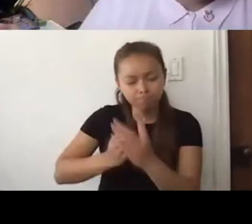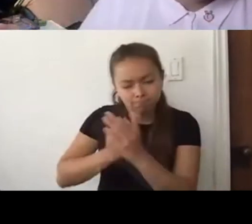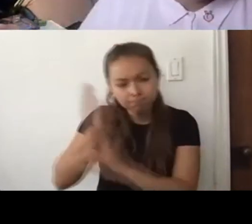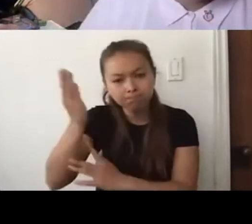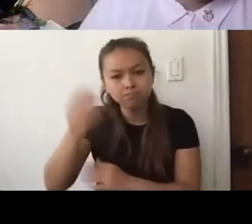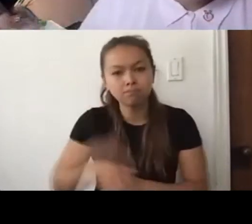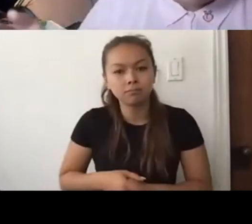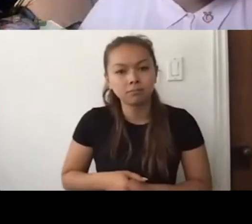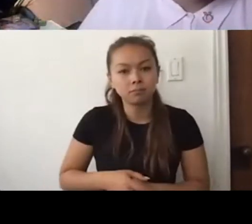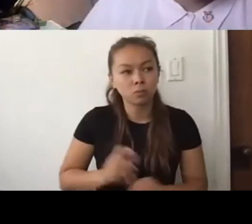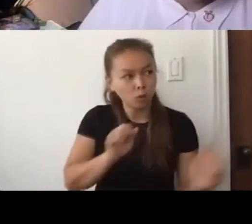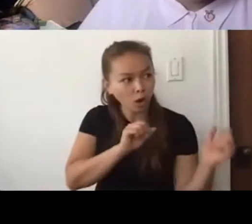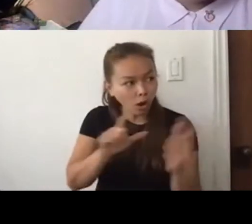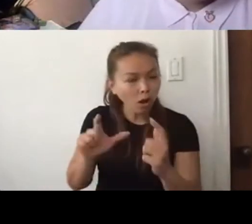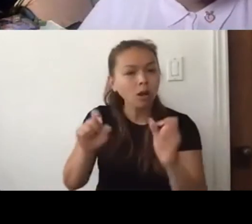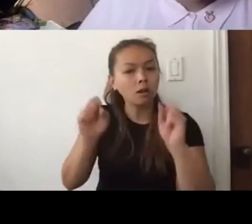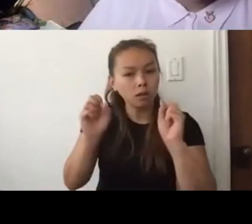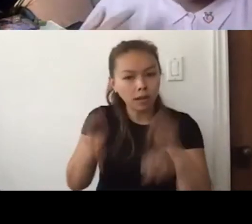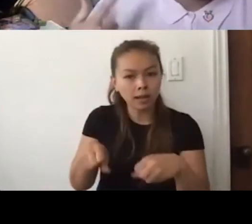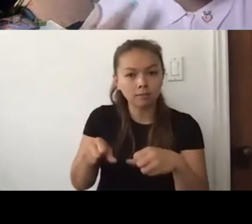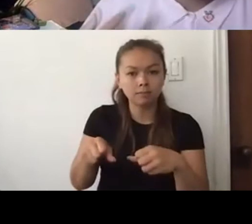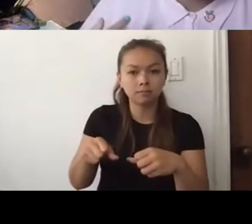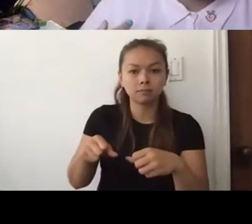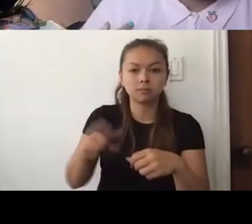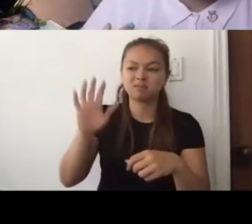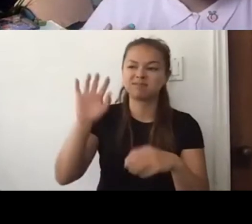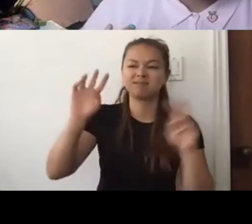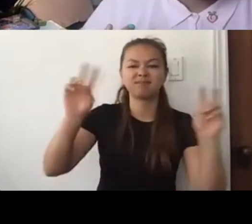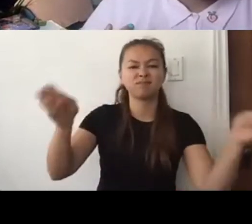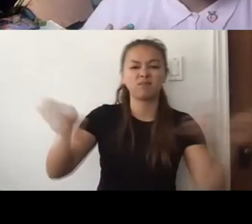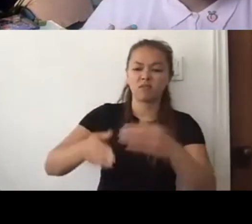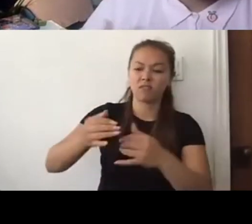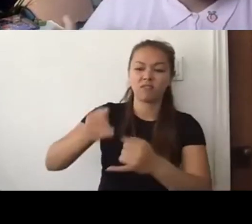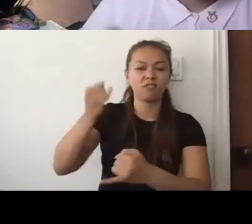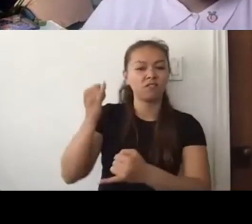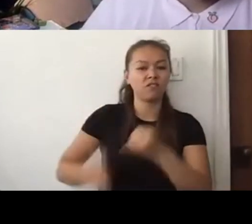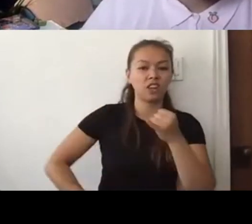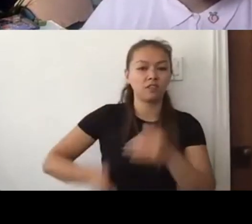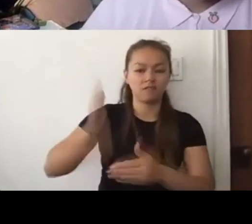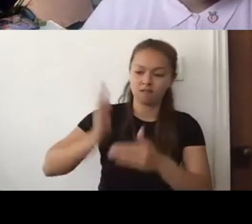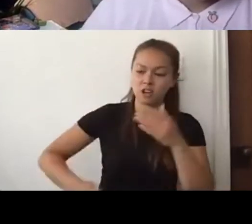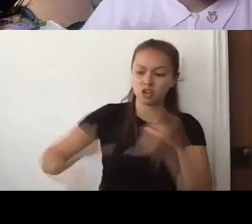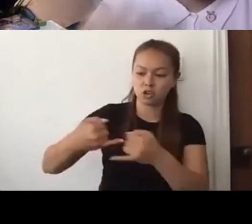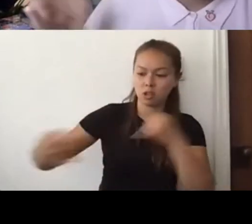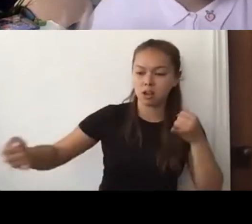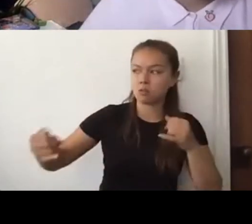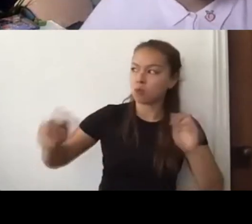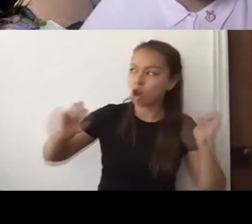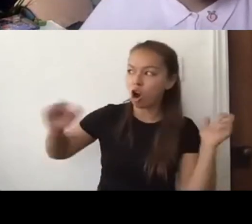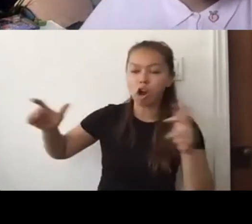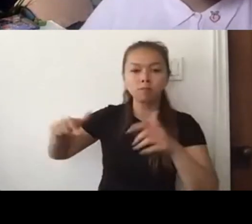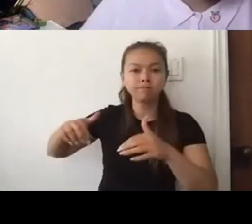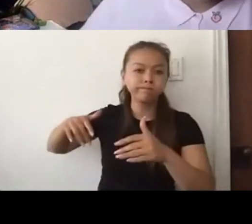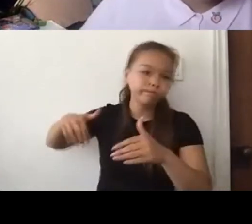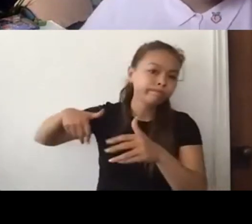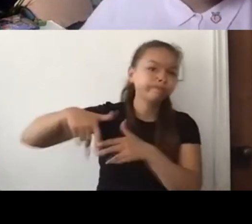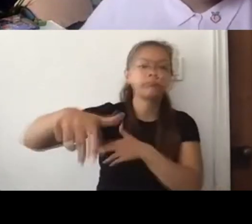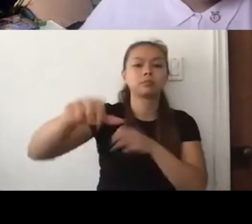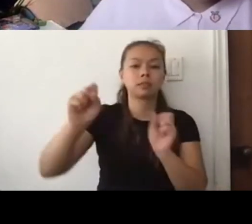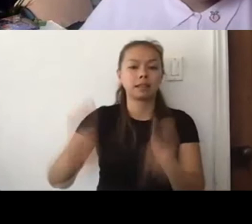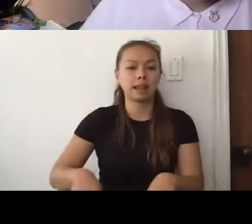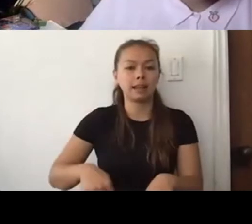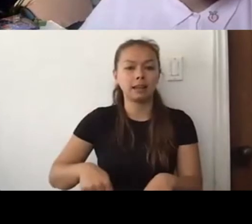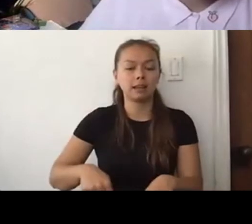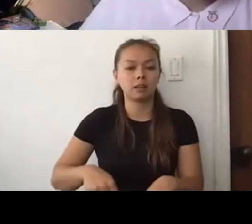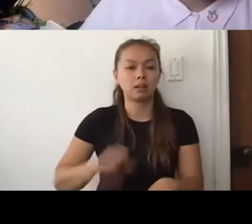it past the finish line, not just some of us. Because I don't know about you, but I don't want life to be a competition